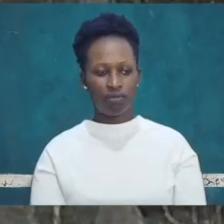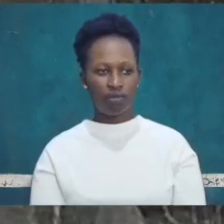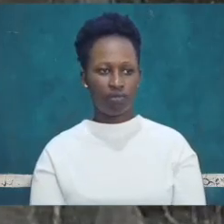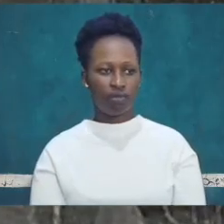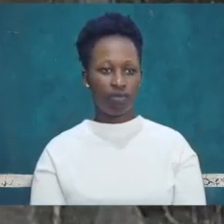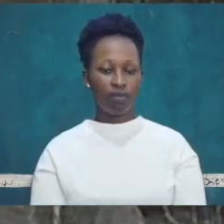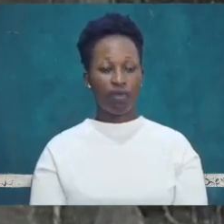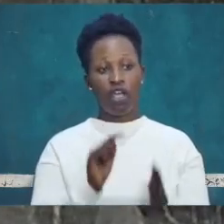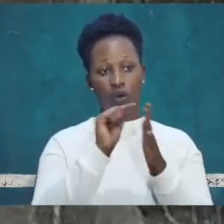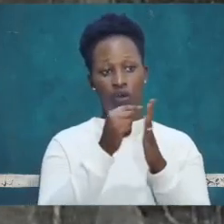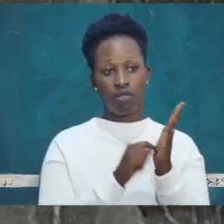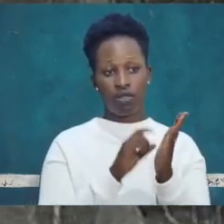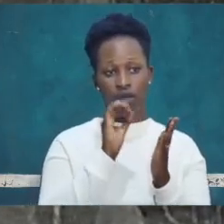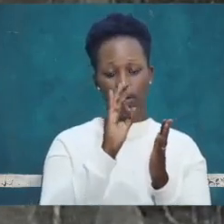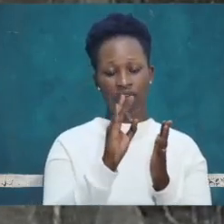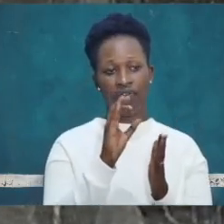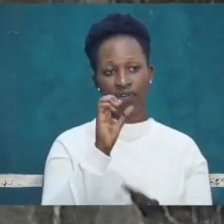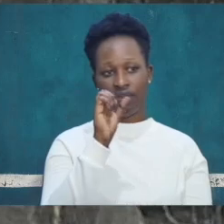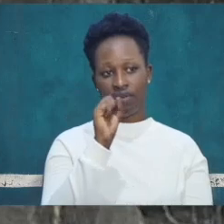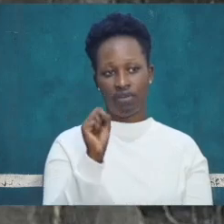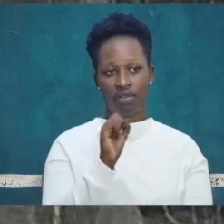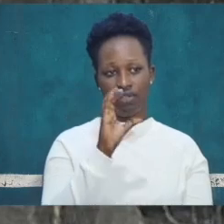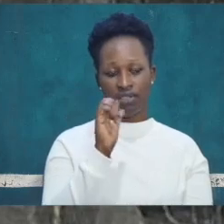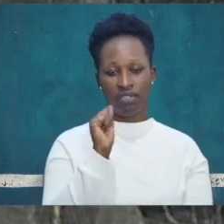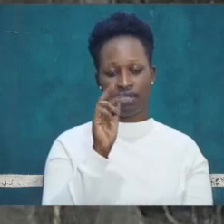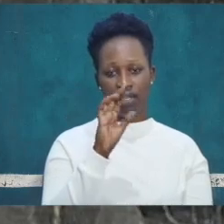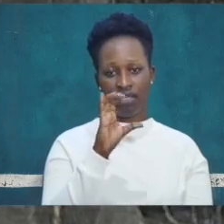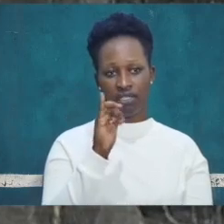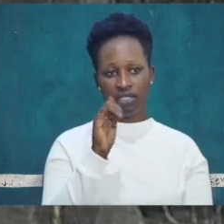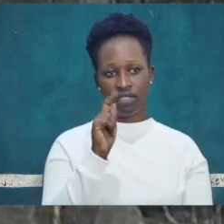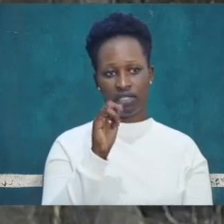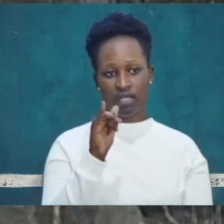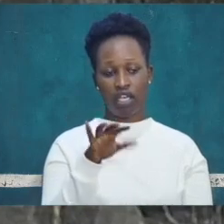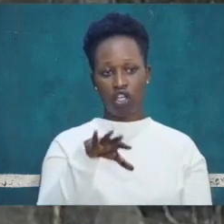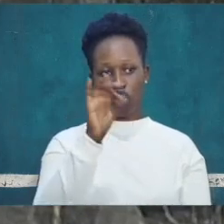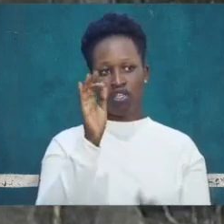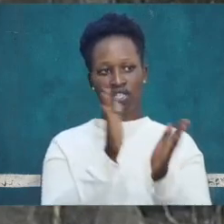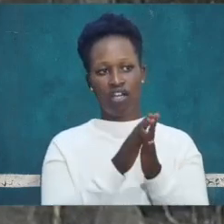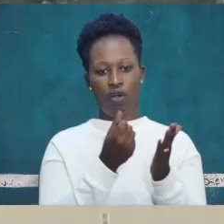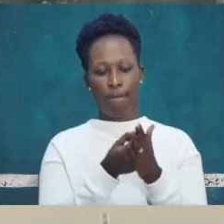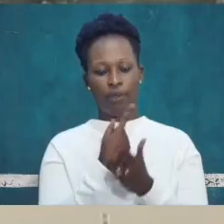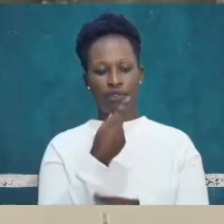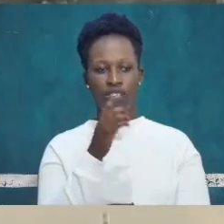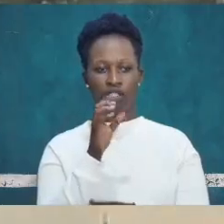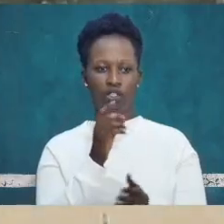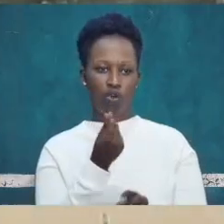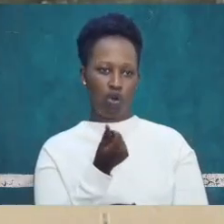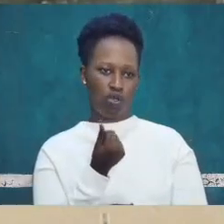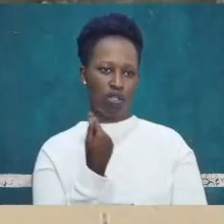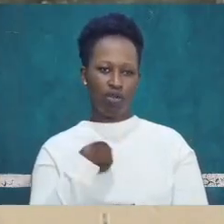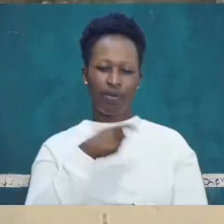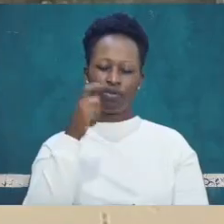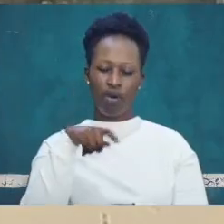The concept of scarcity, choice, and opportunity cost. So we need to talk about each at a